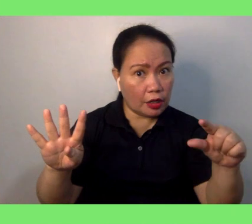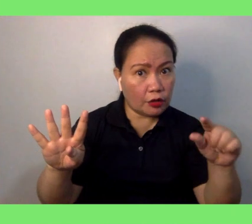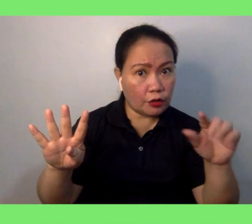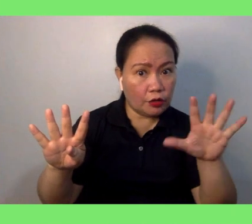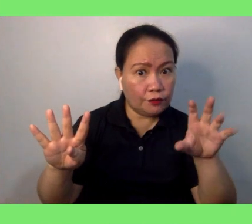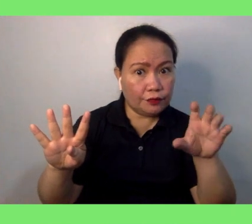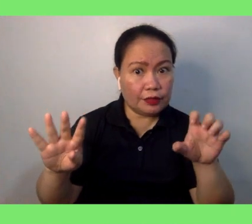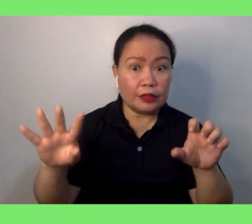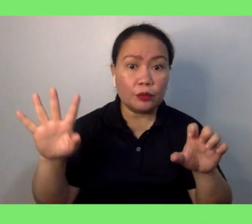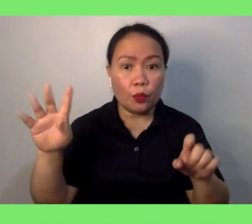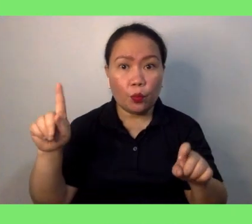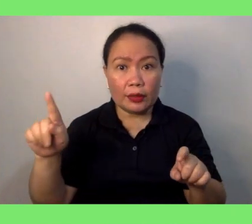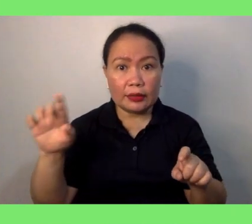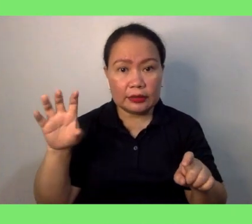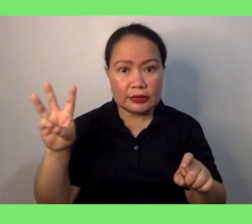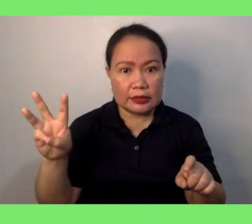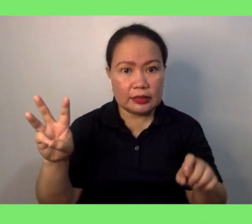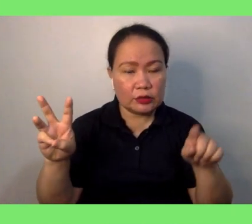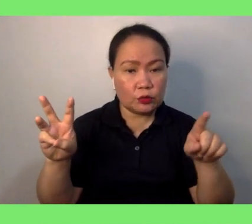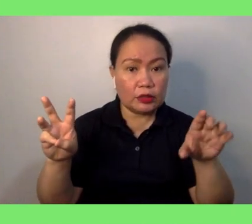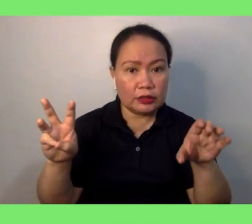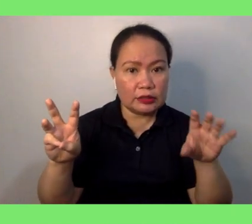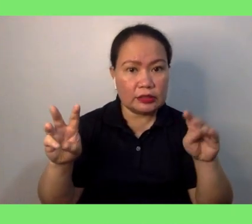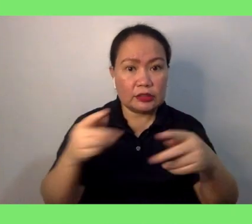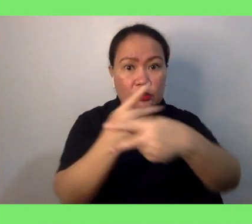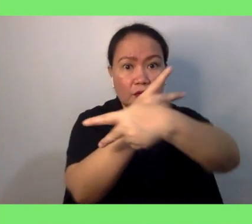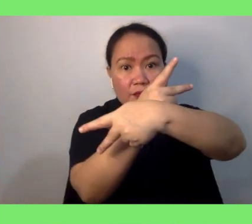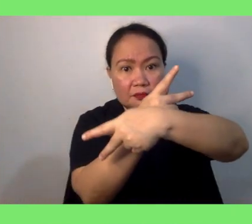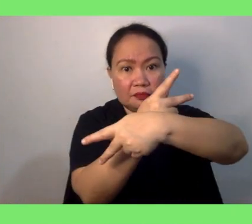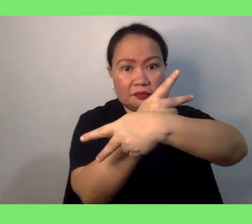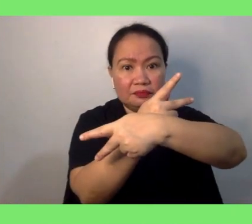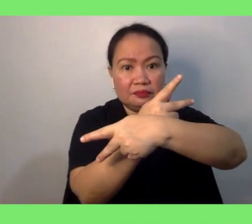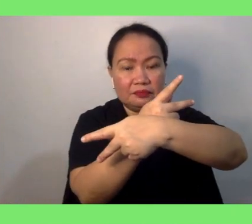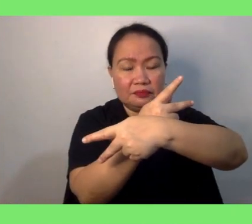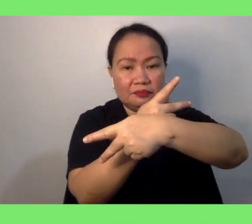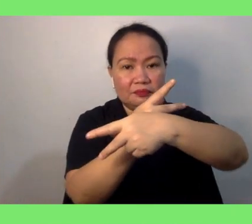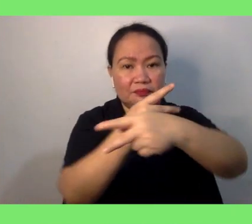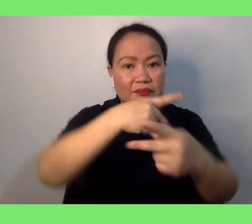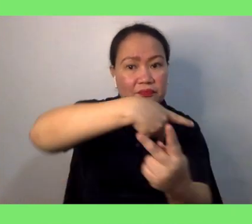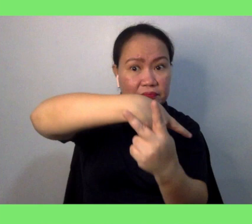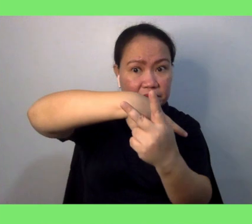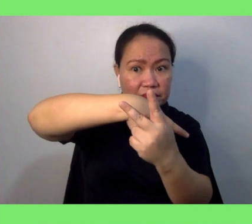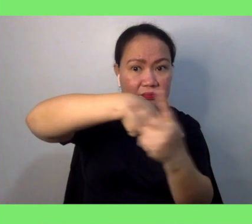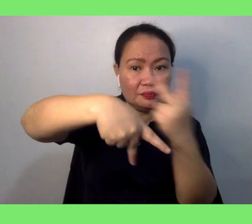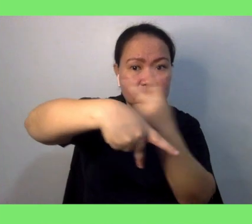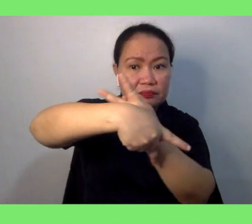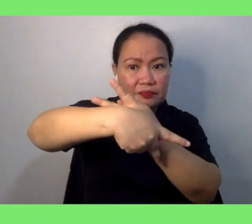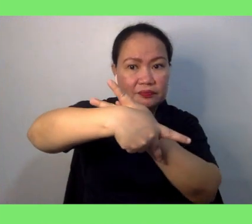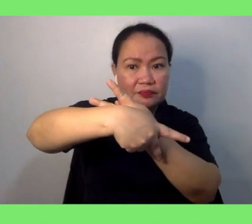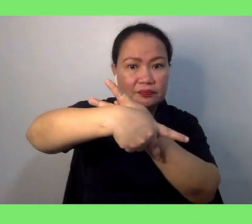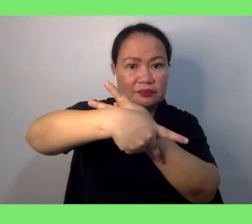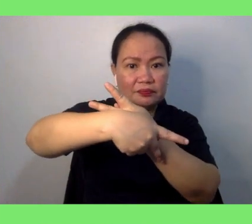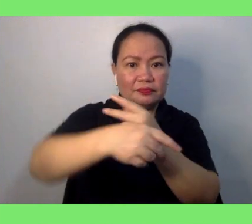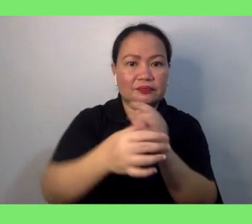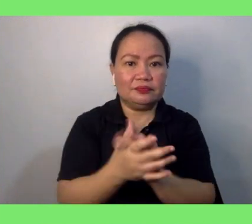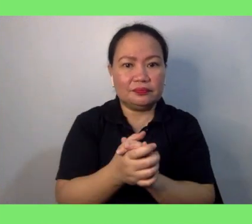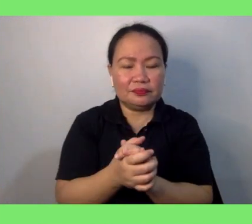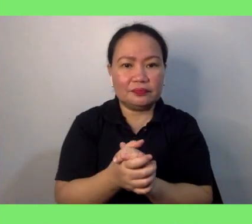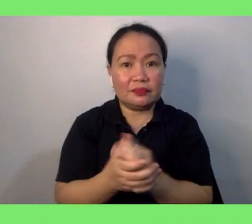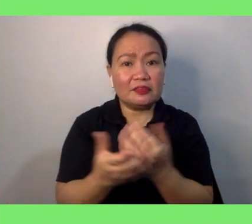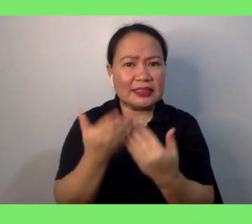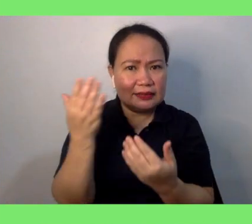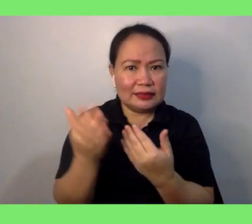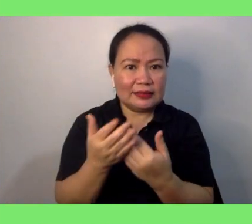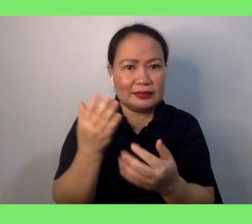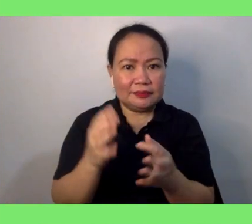ibang concept. Ito ay 106 then vertical. Ito, vertical din, so 74. So, if I